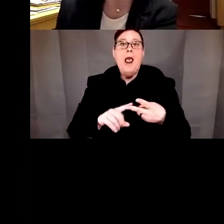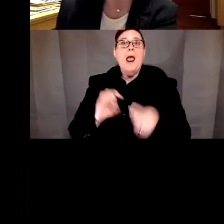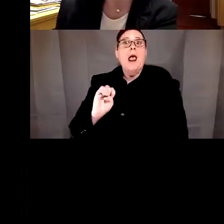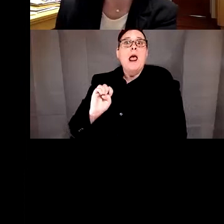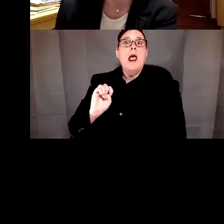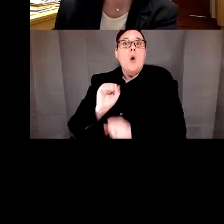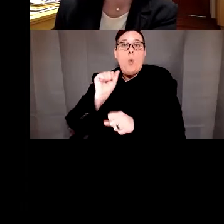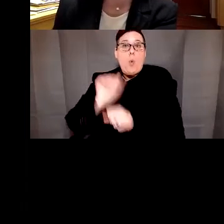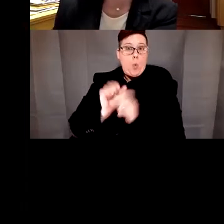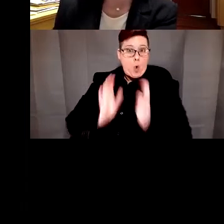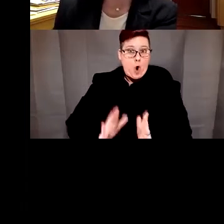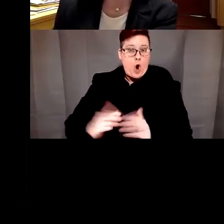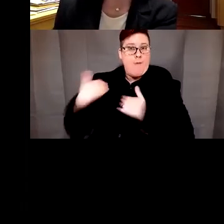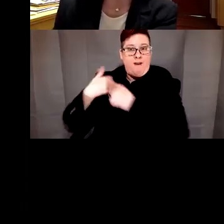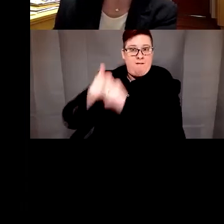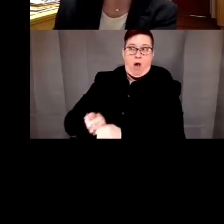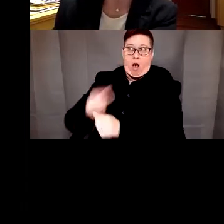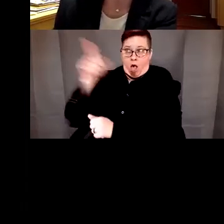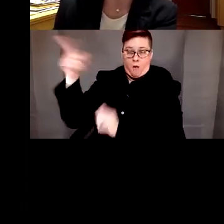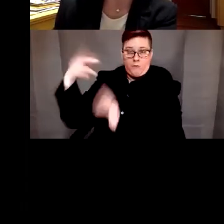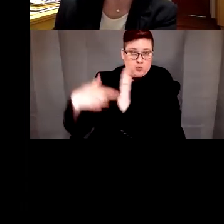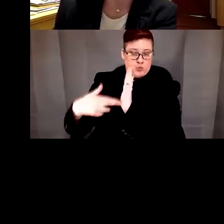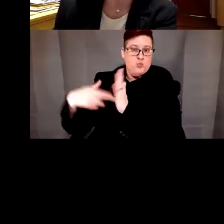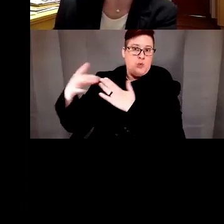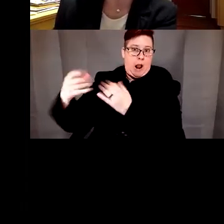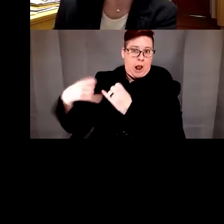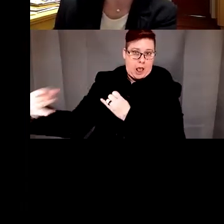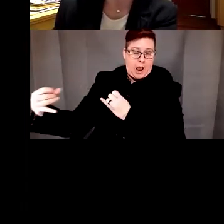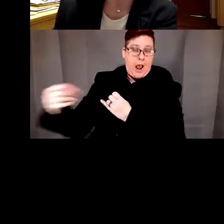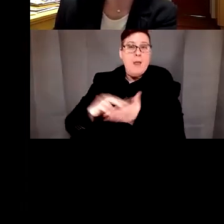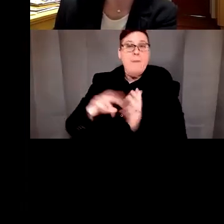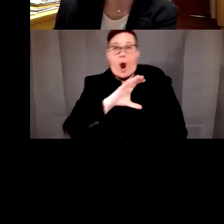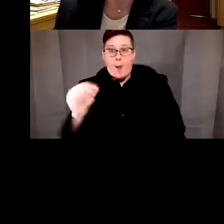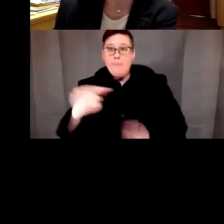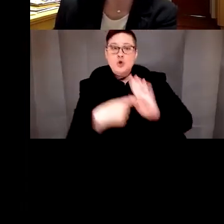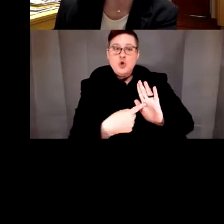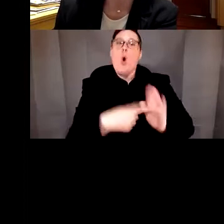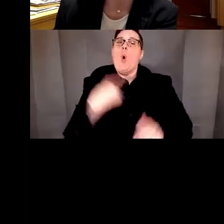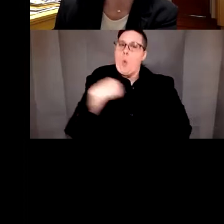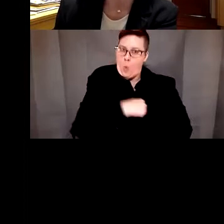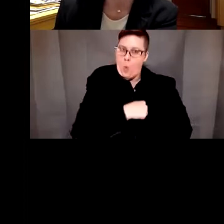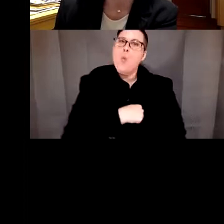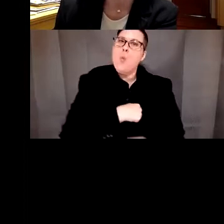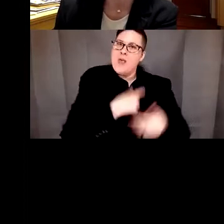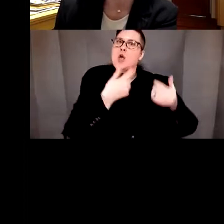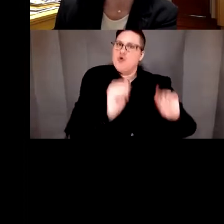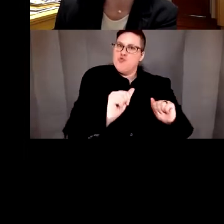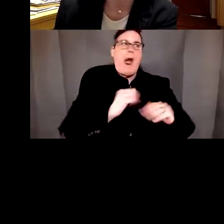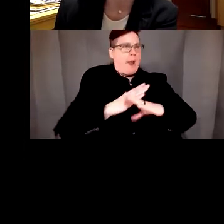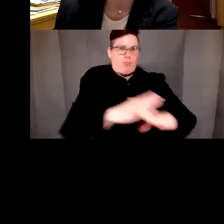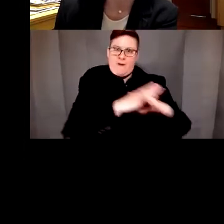them. So the employer has to show that they exercised reasonable care to prevent